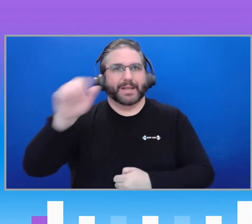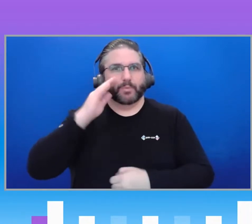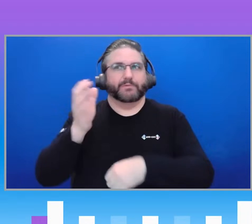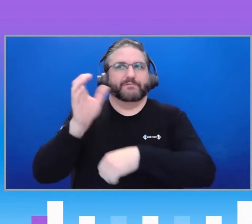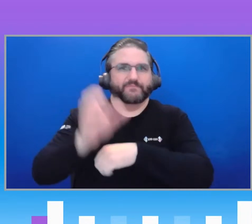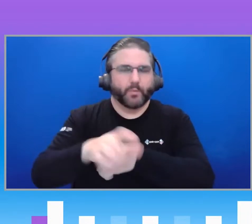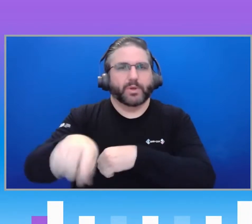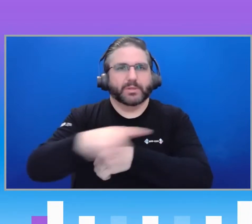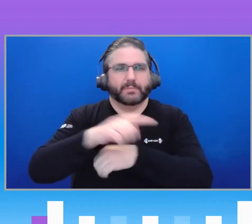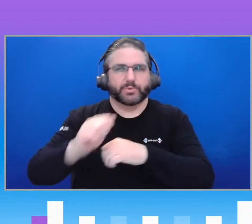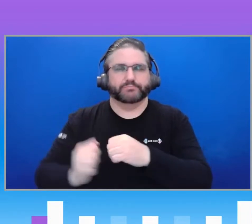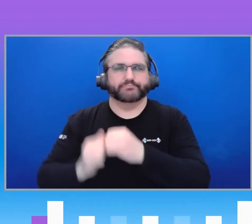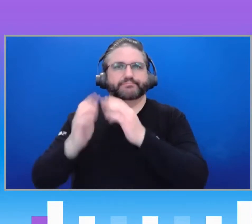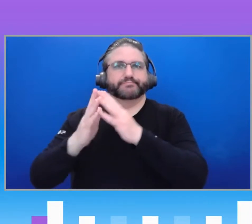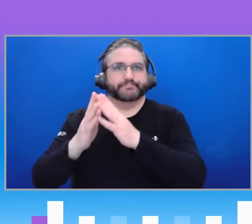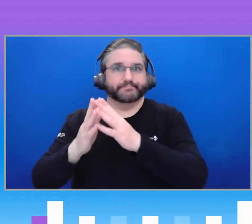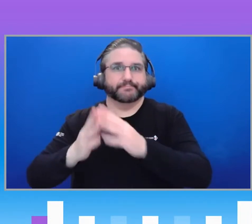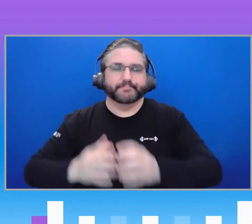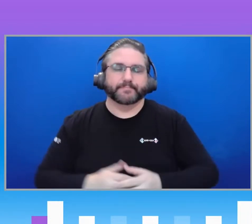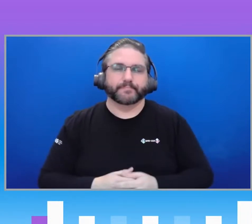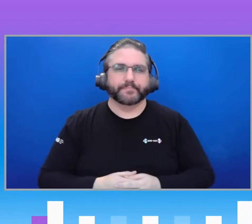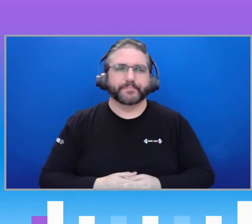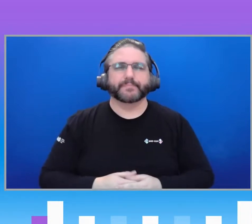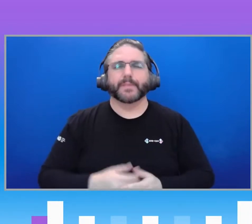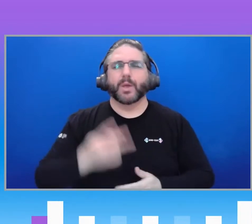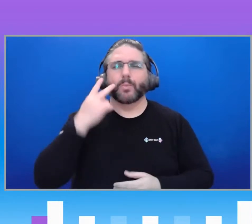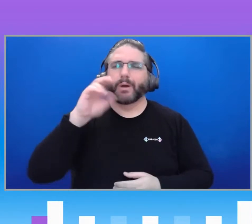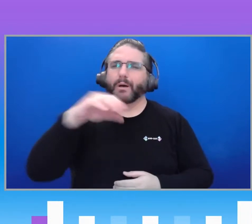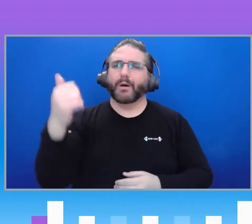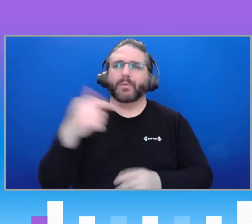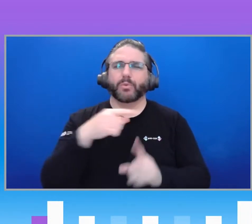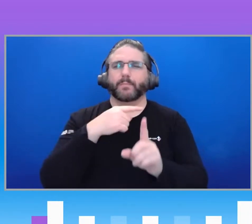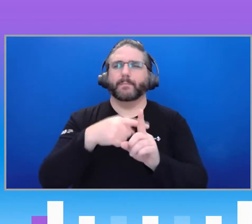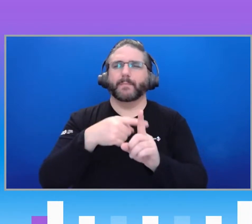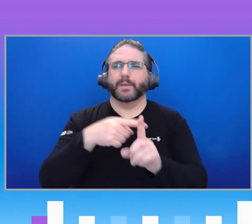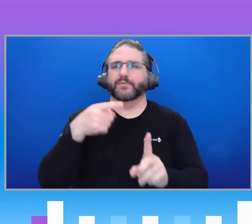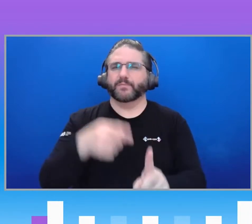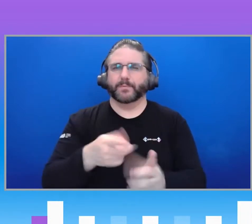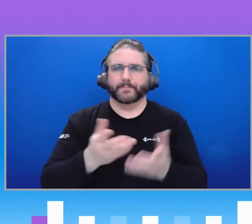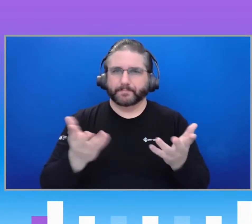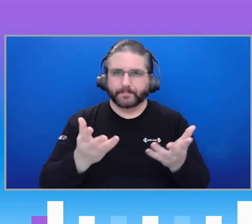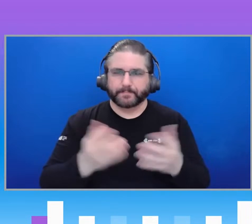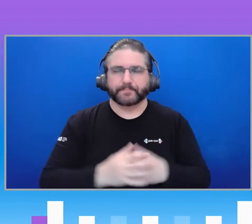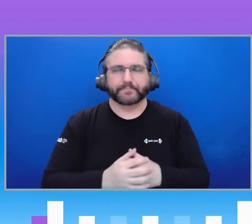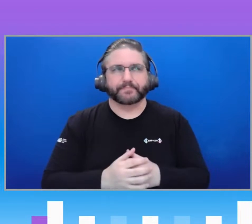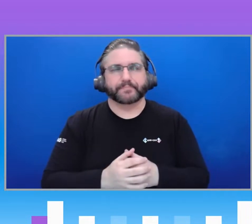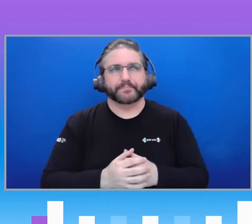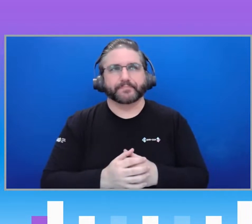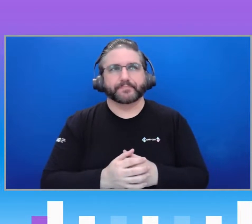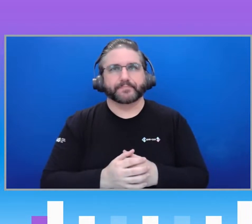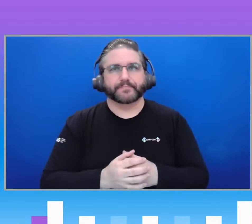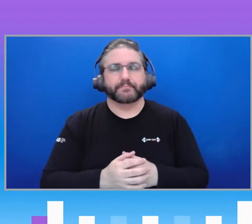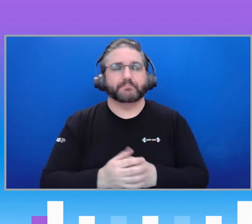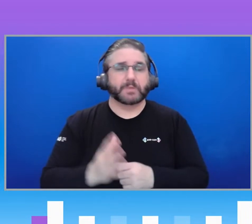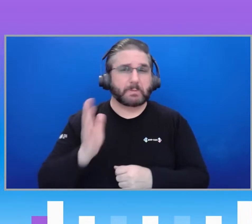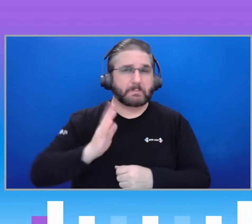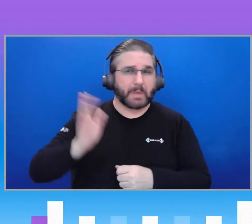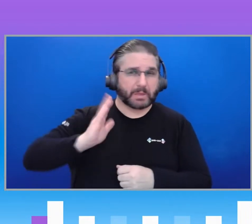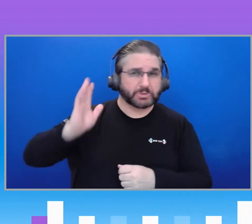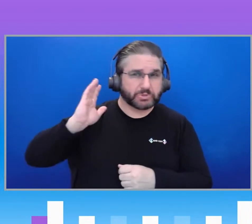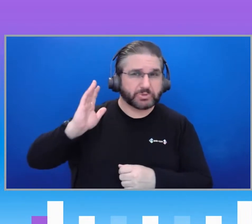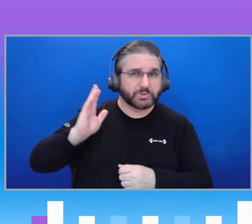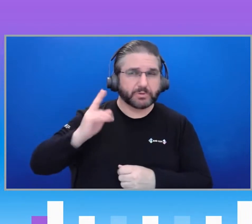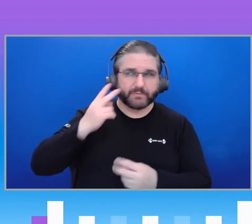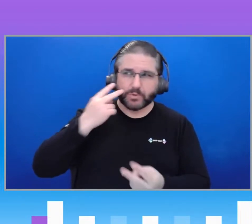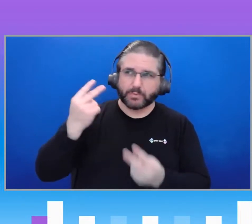We also see another positive element. For example, in past years, if you would like to